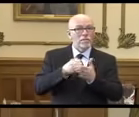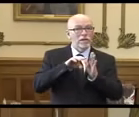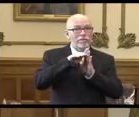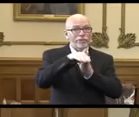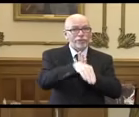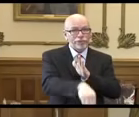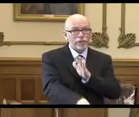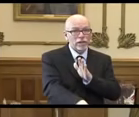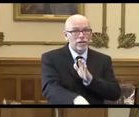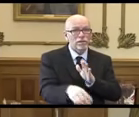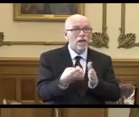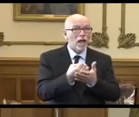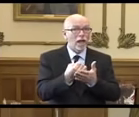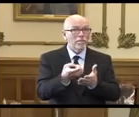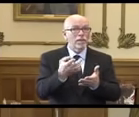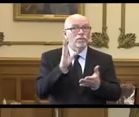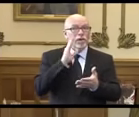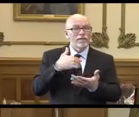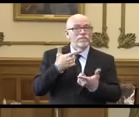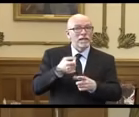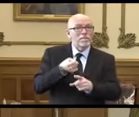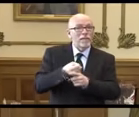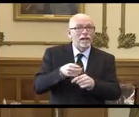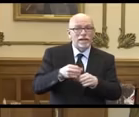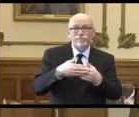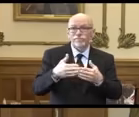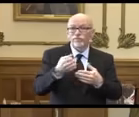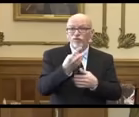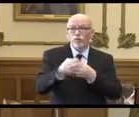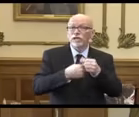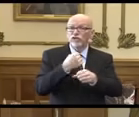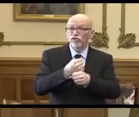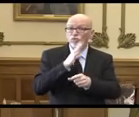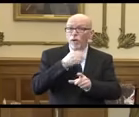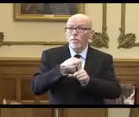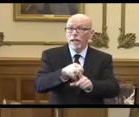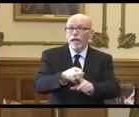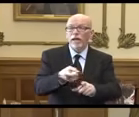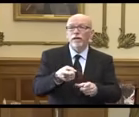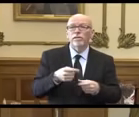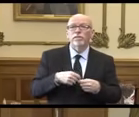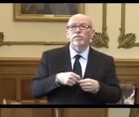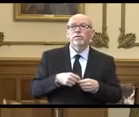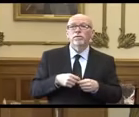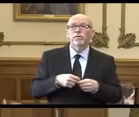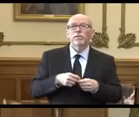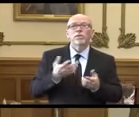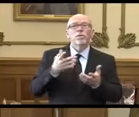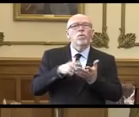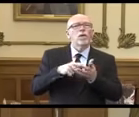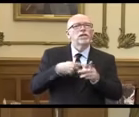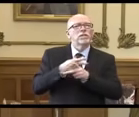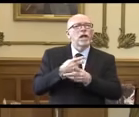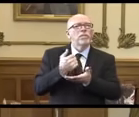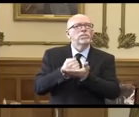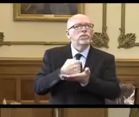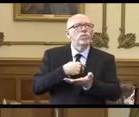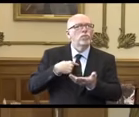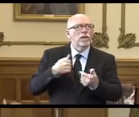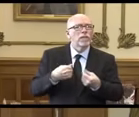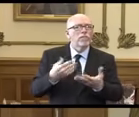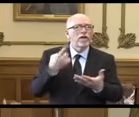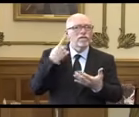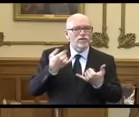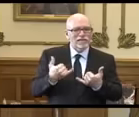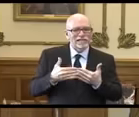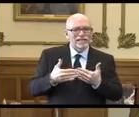probably be an impact over the next several years. What is the right sort of assistance we can provide in the near term, but